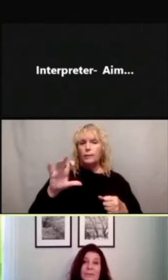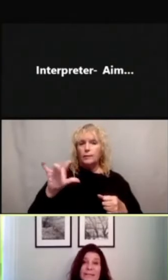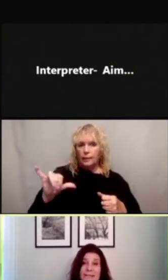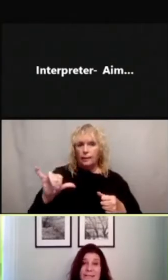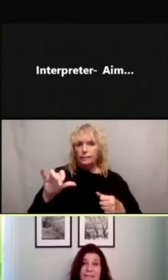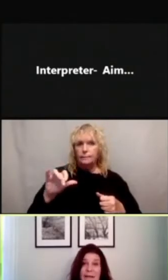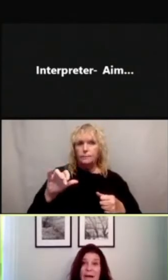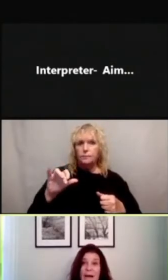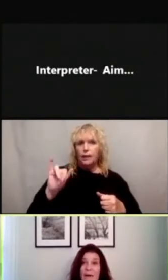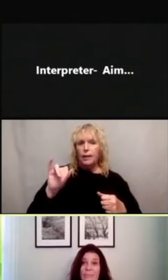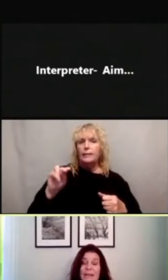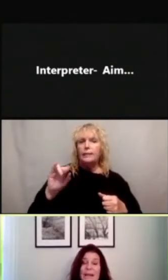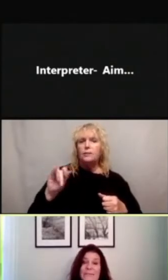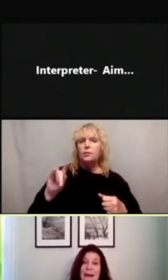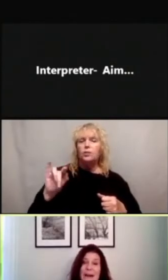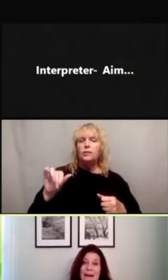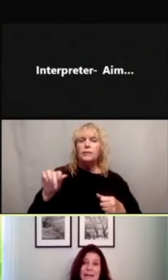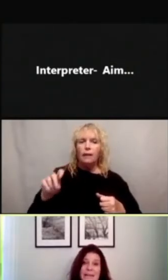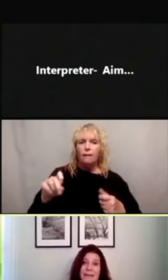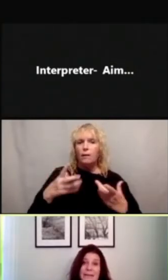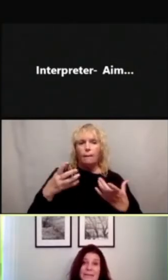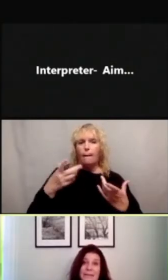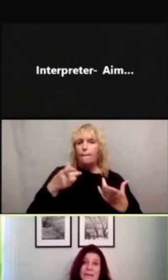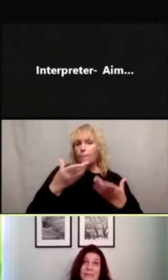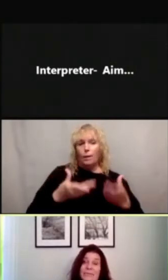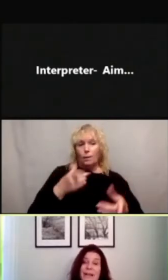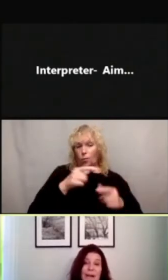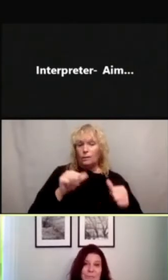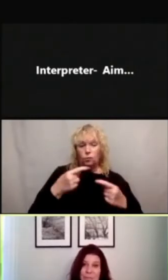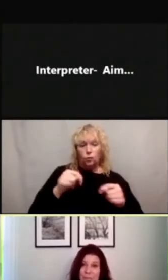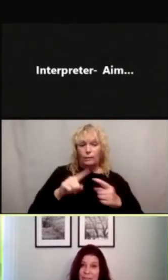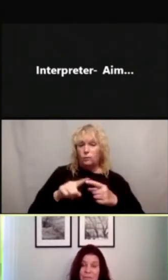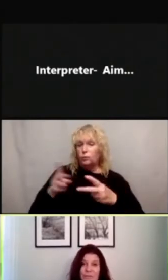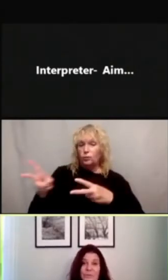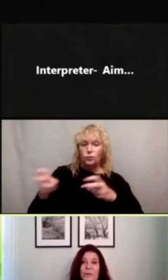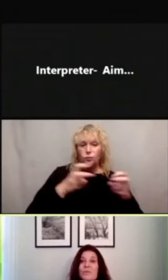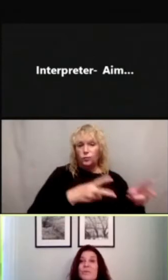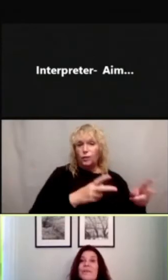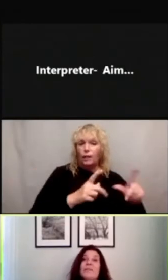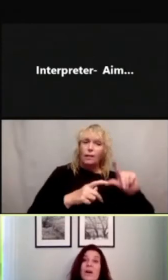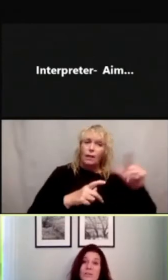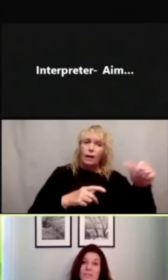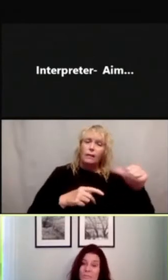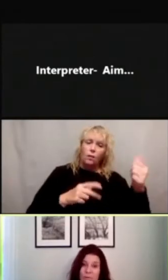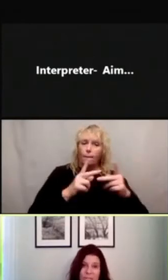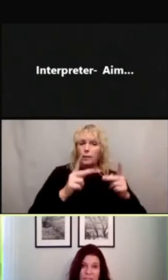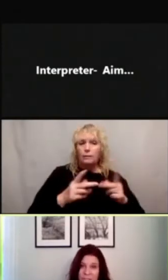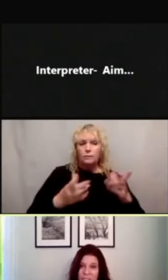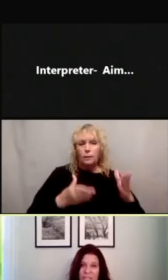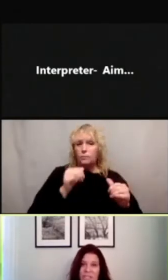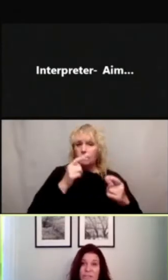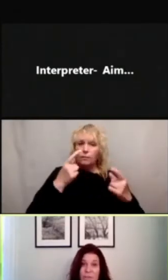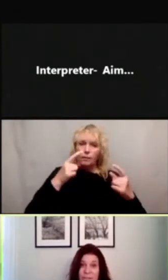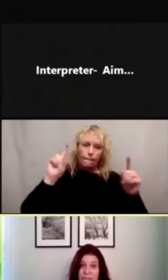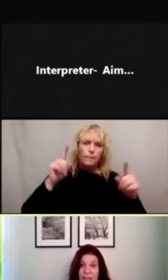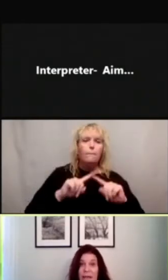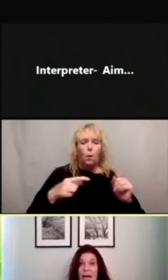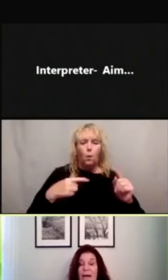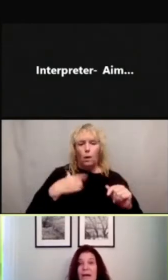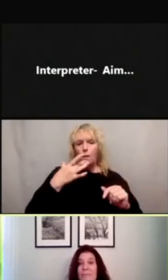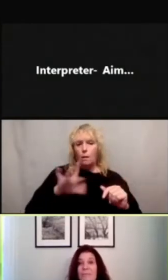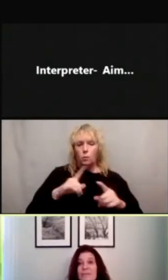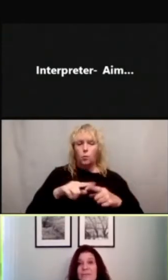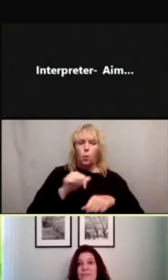replicated in other places, we have had a great opportunity to work with a large number of adult education